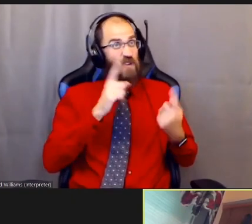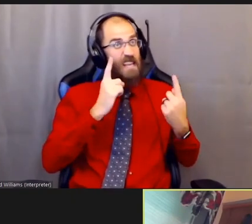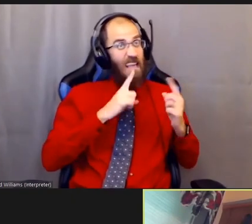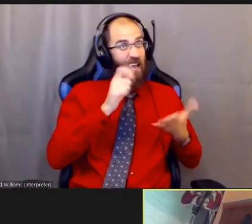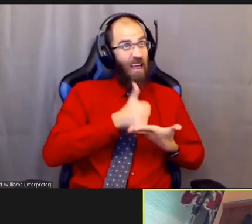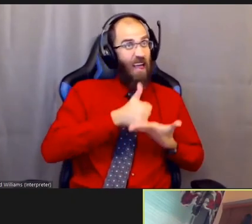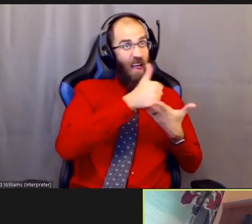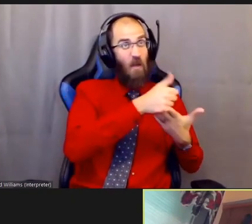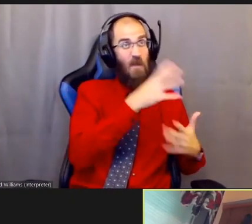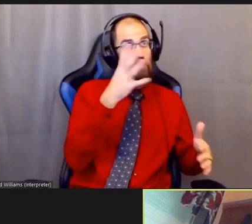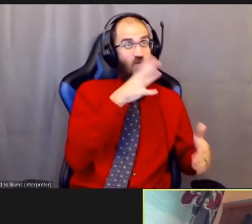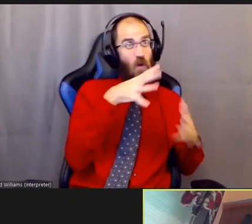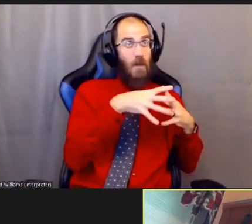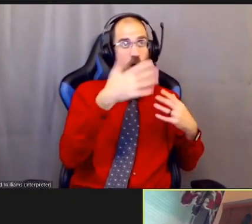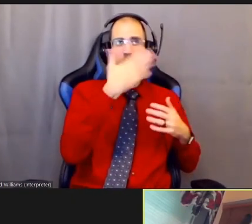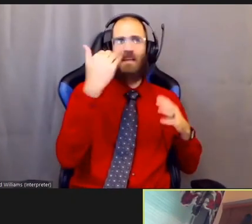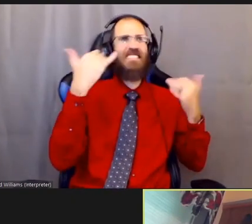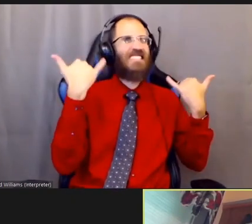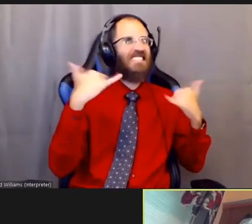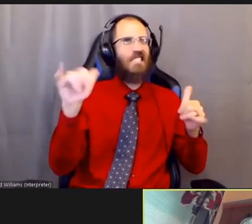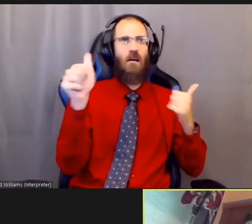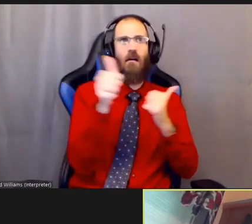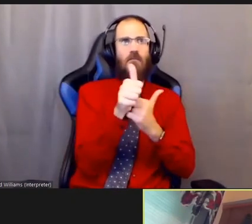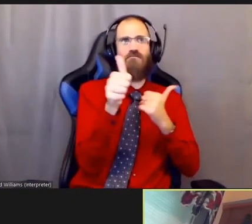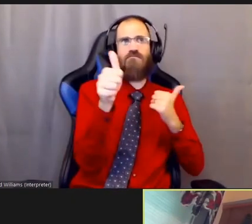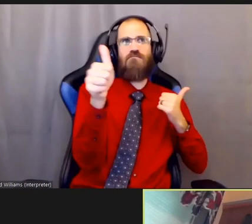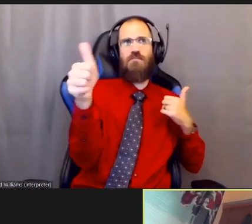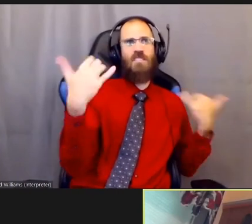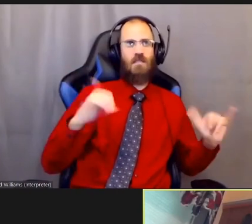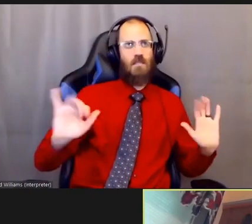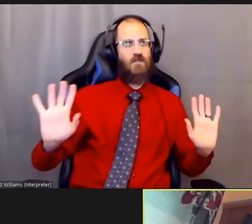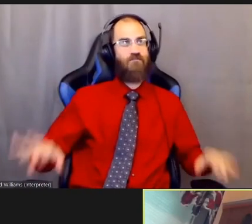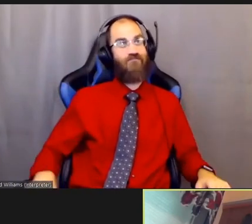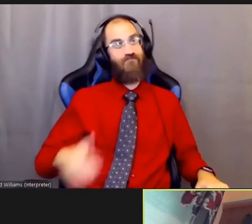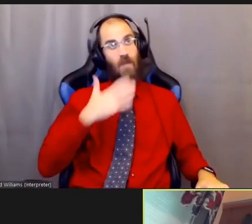they clearly are still being left behind. Thank you.